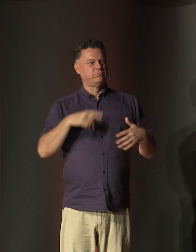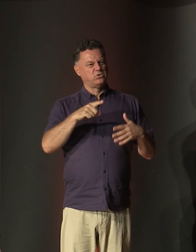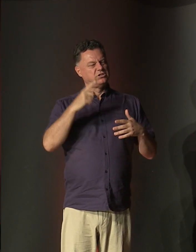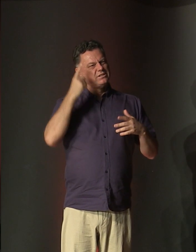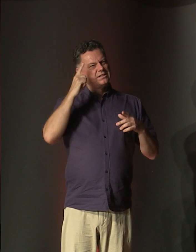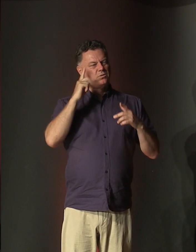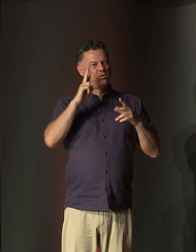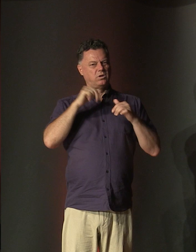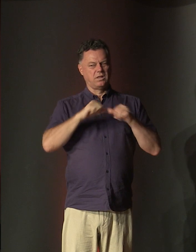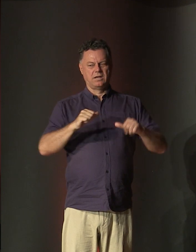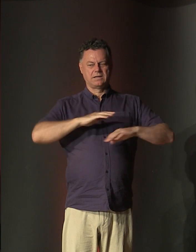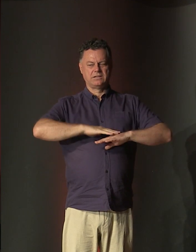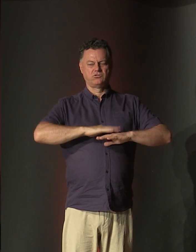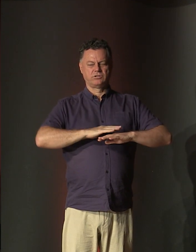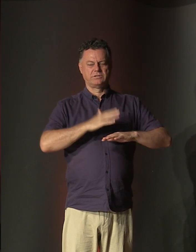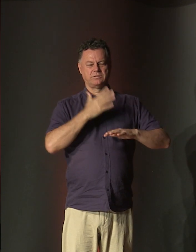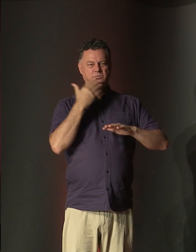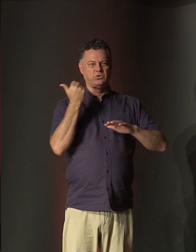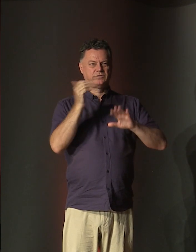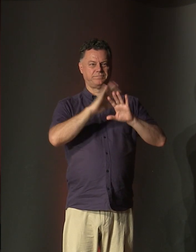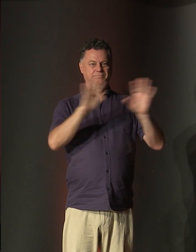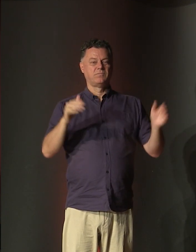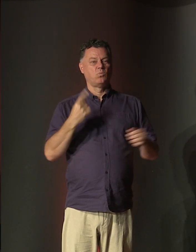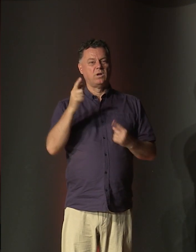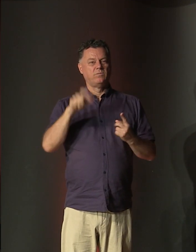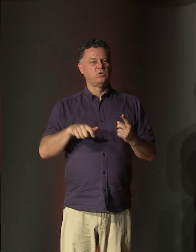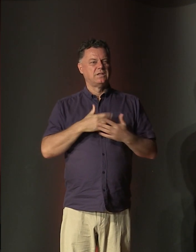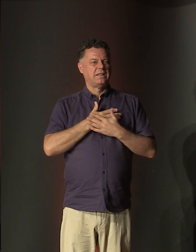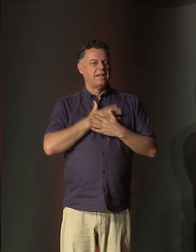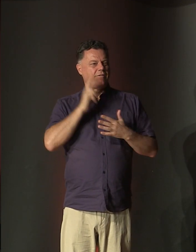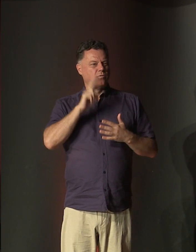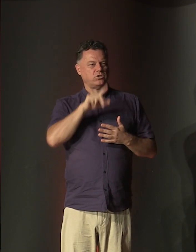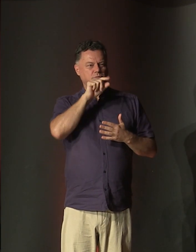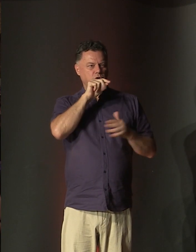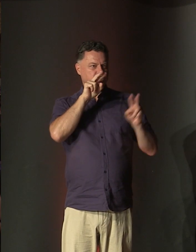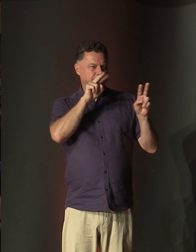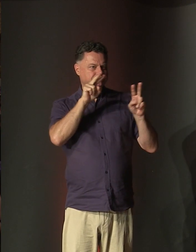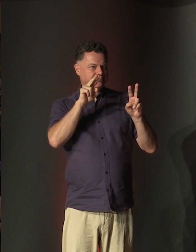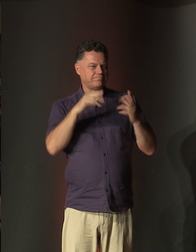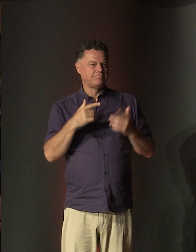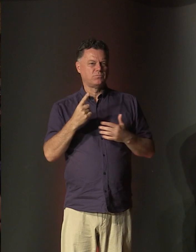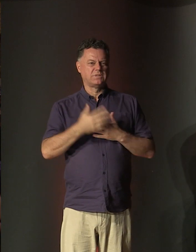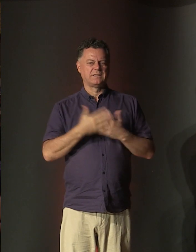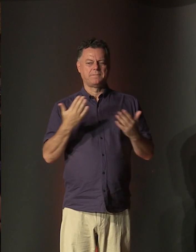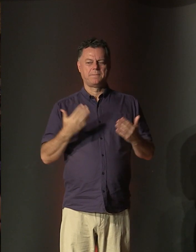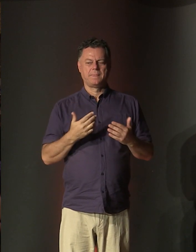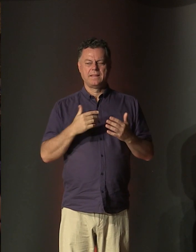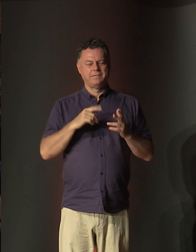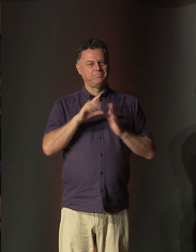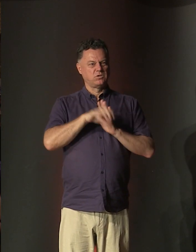country. A lifelong bird watcher picks up their citizen science